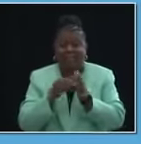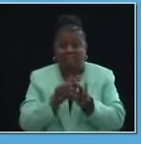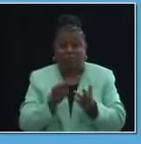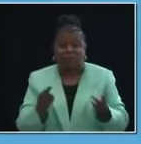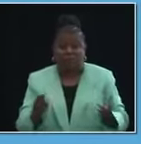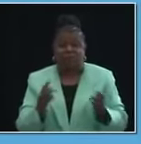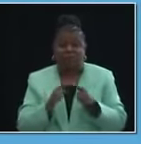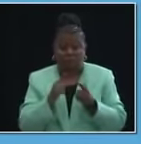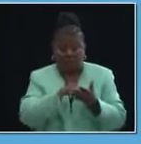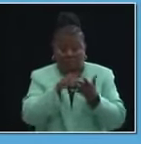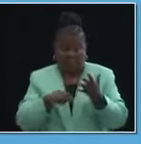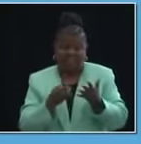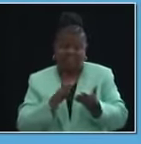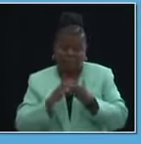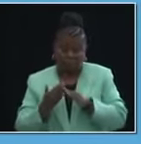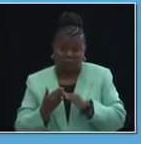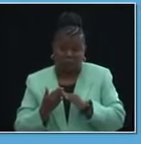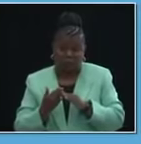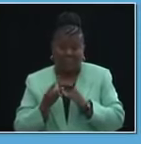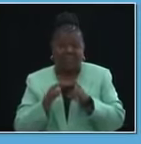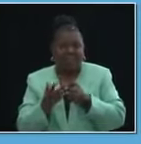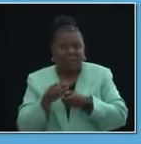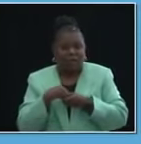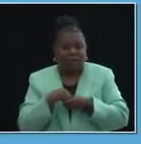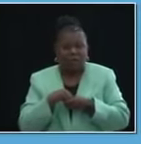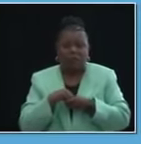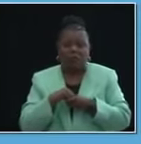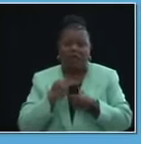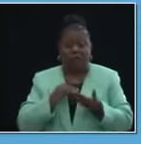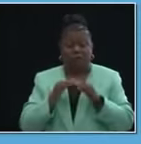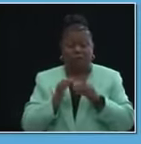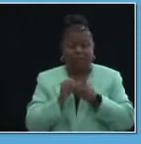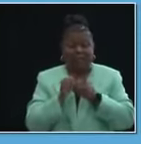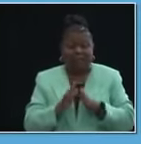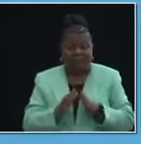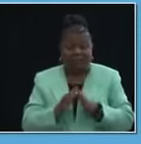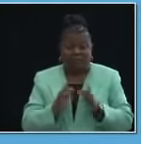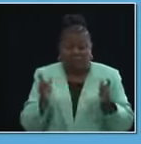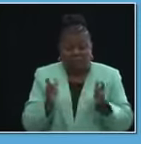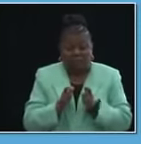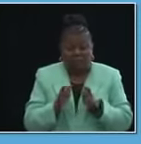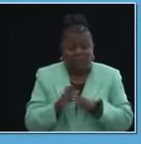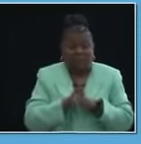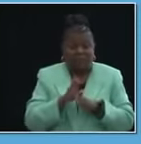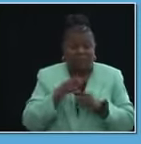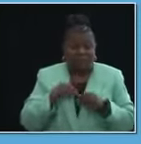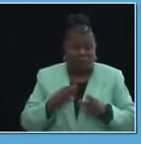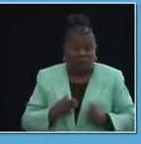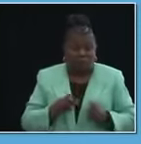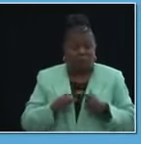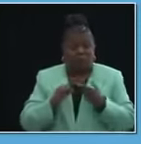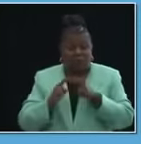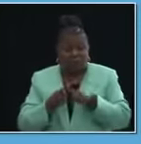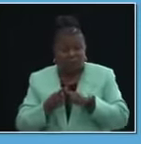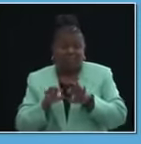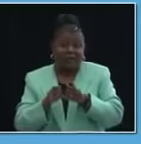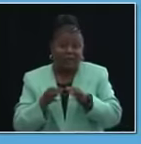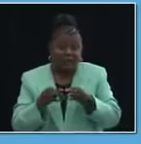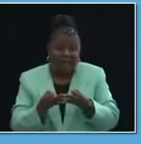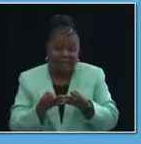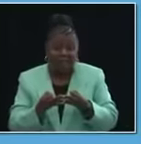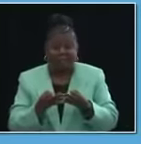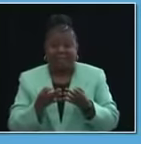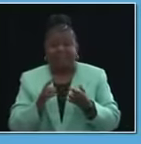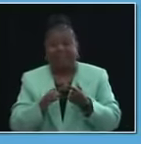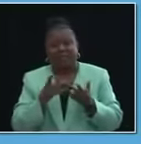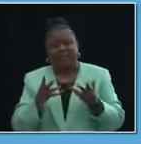resources to these communities. They include, you know, our community leaders, our small business owners, yep. our friends, our family,